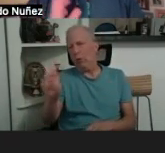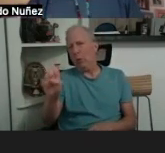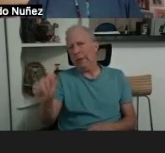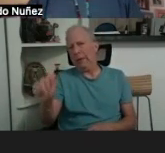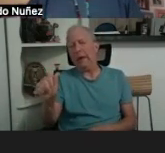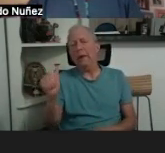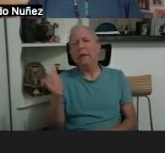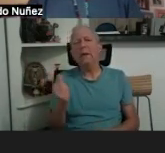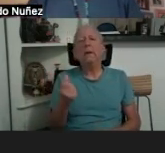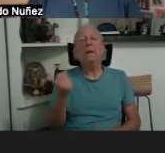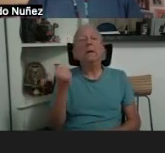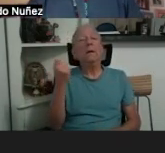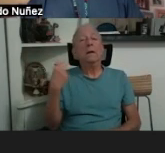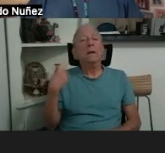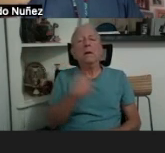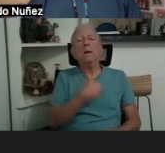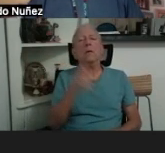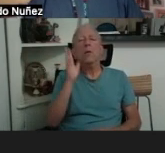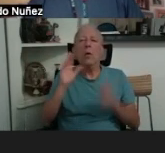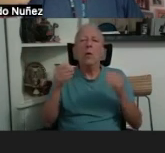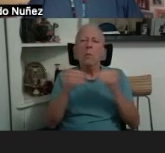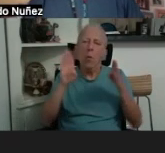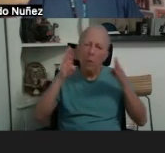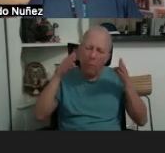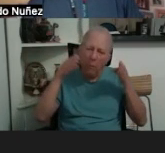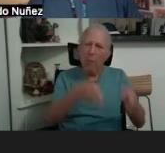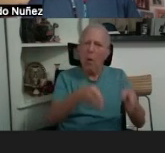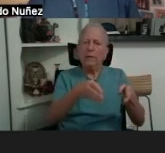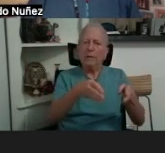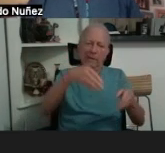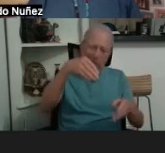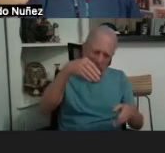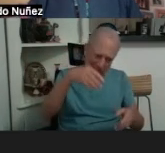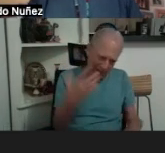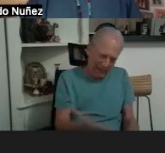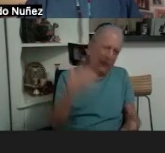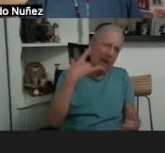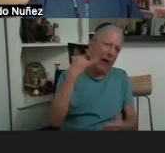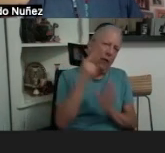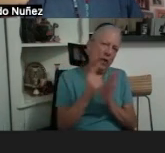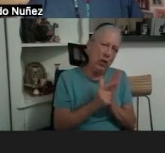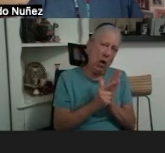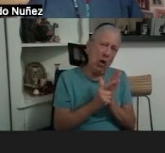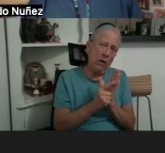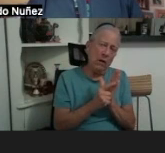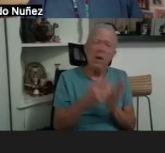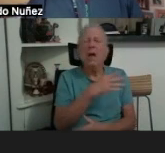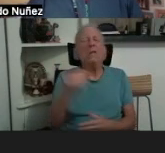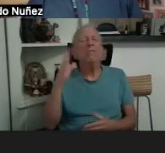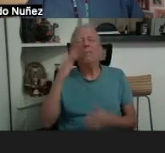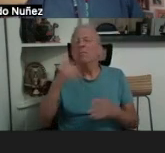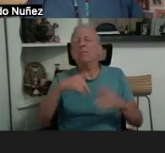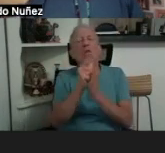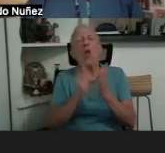we're mostly going to be talking about how cooperatives relate to California law. And laws vary from place to place and state to